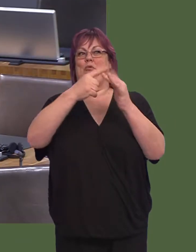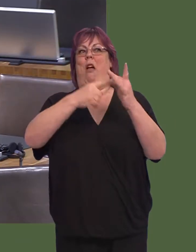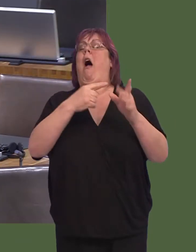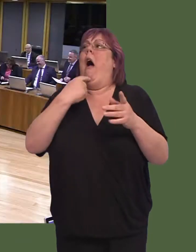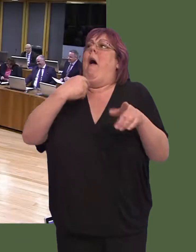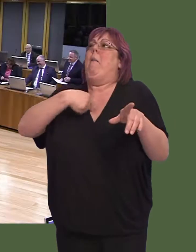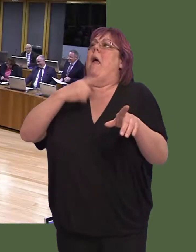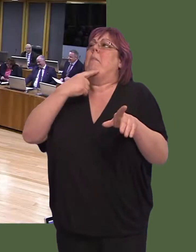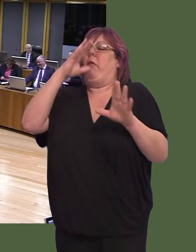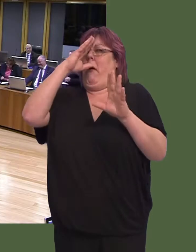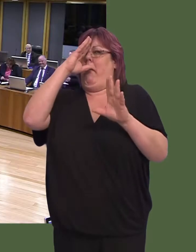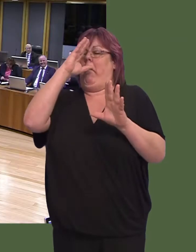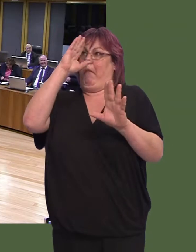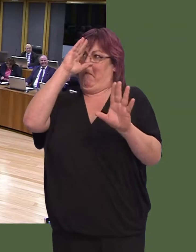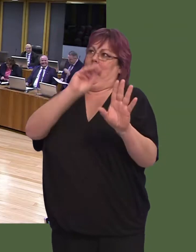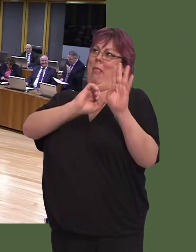and me for raising it?